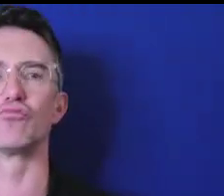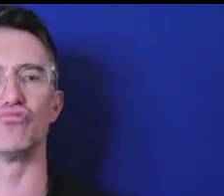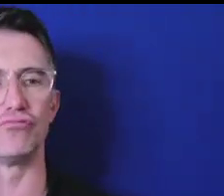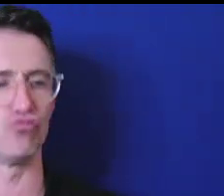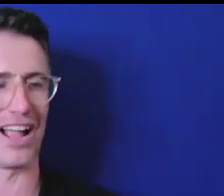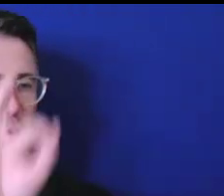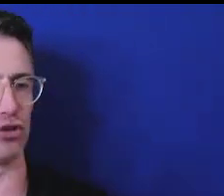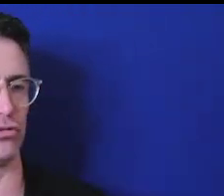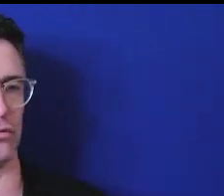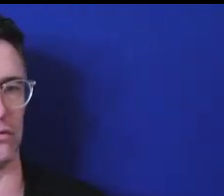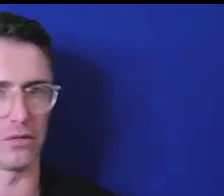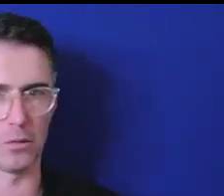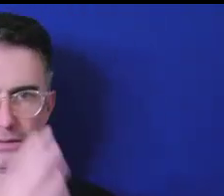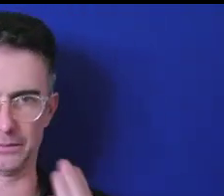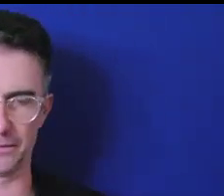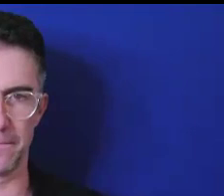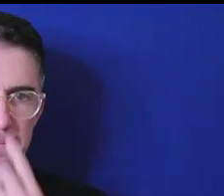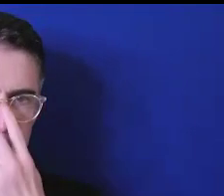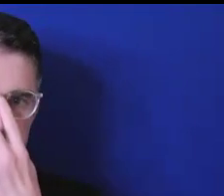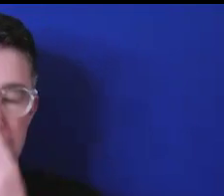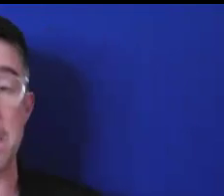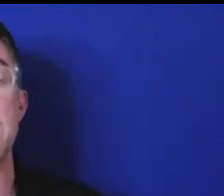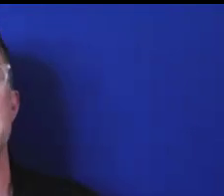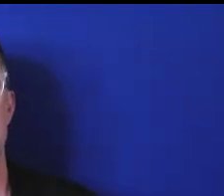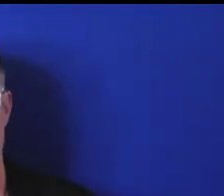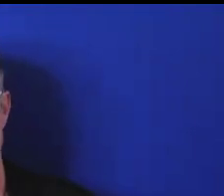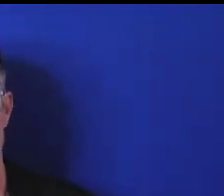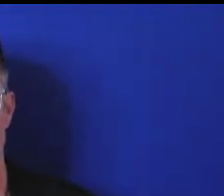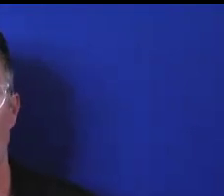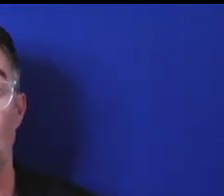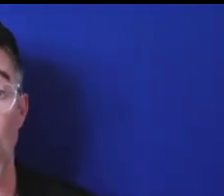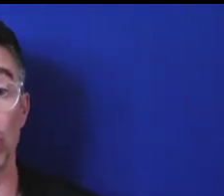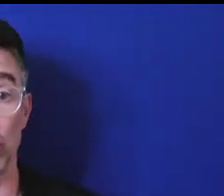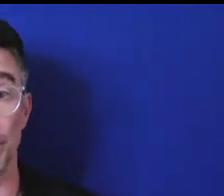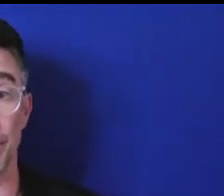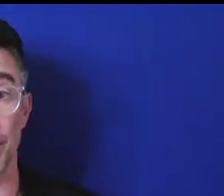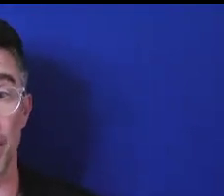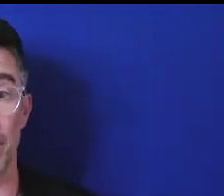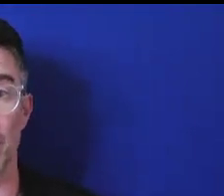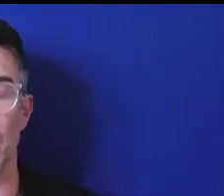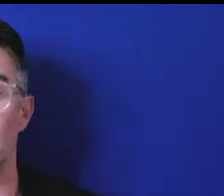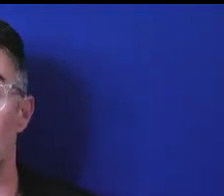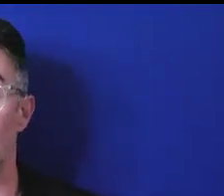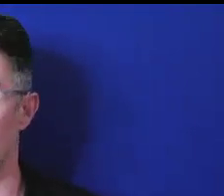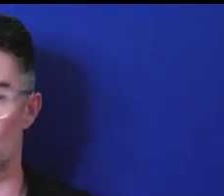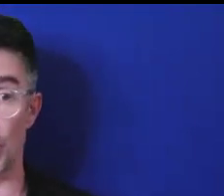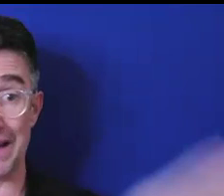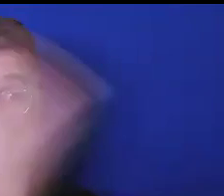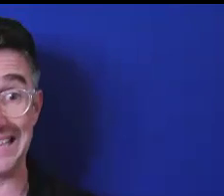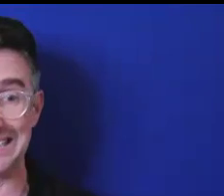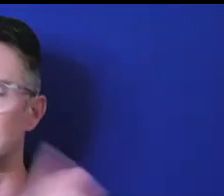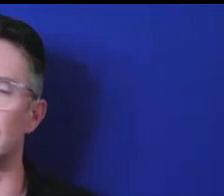doesn't replace the assessment. Of course, most of the experience we heard today, they use the functional assessment